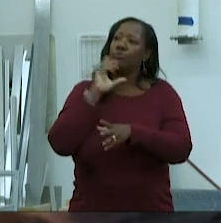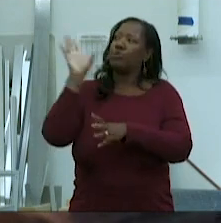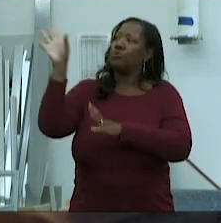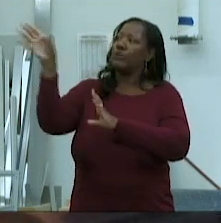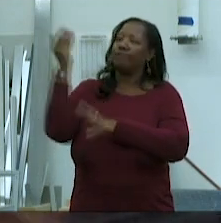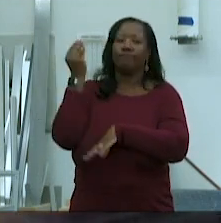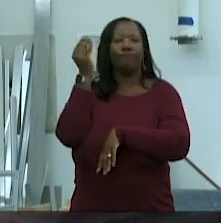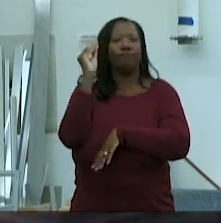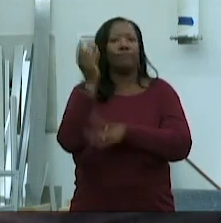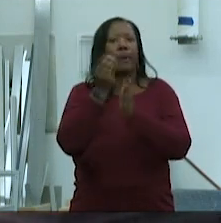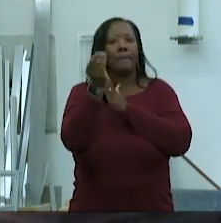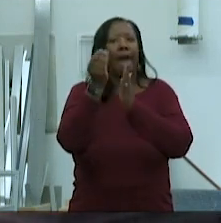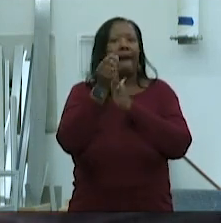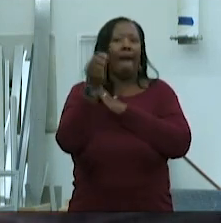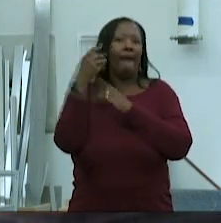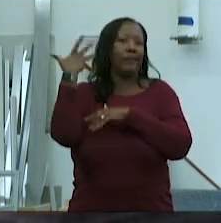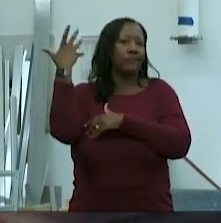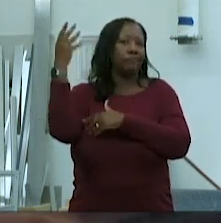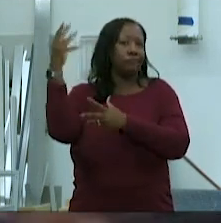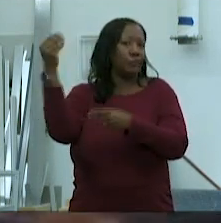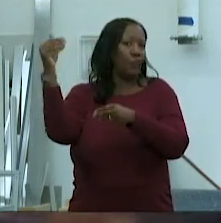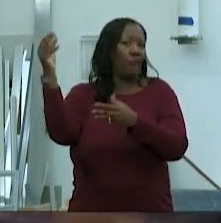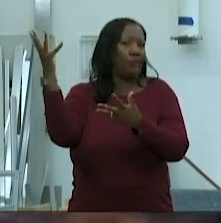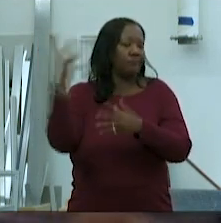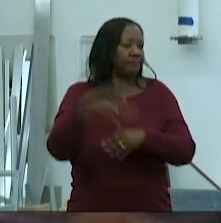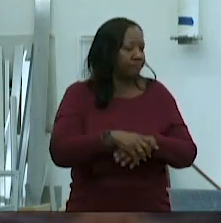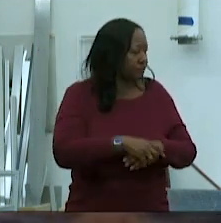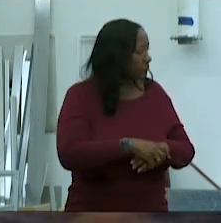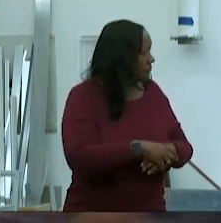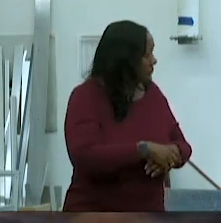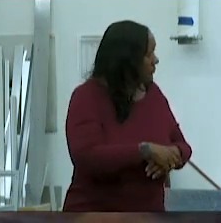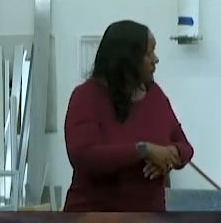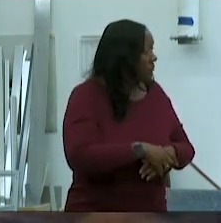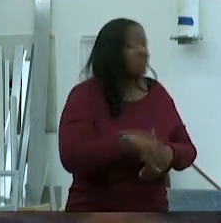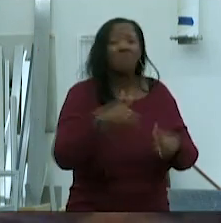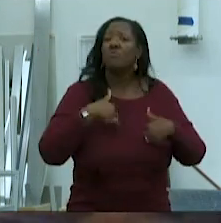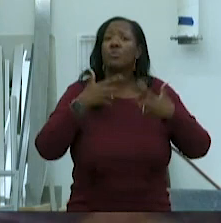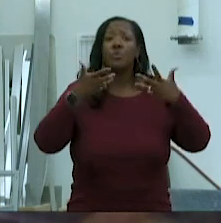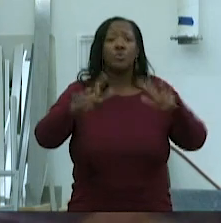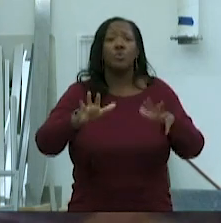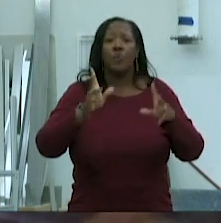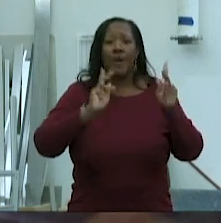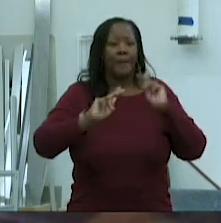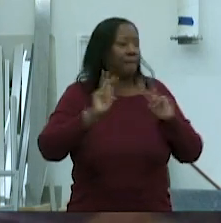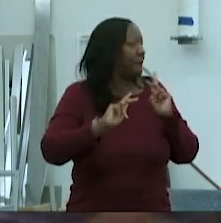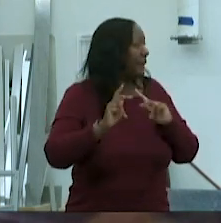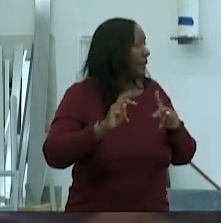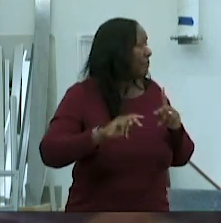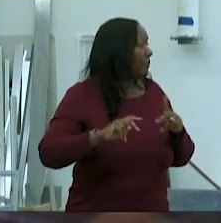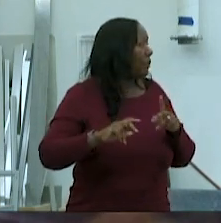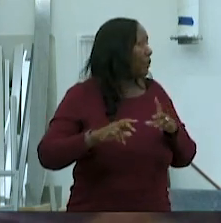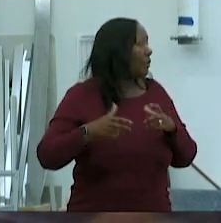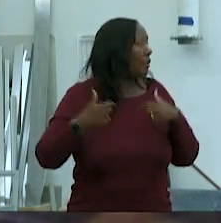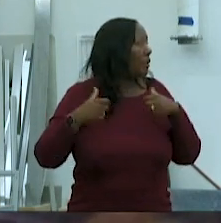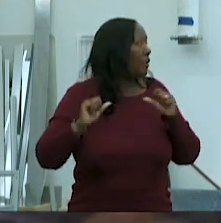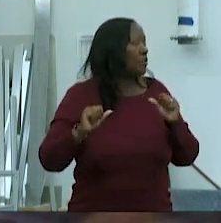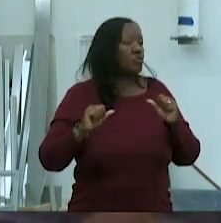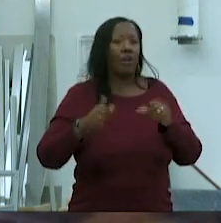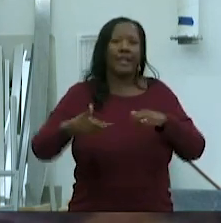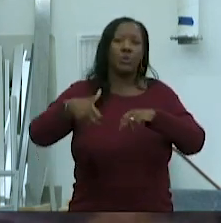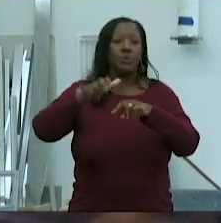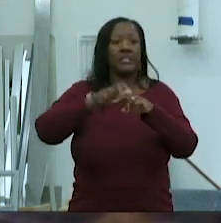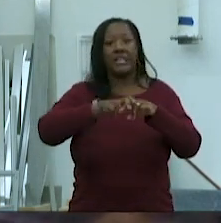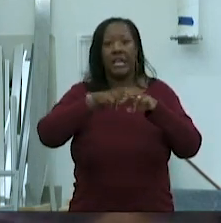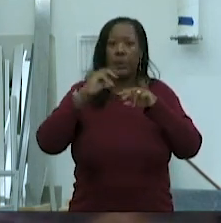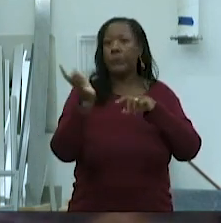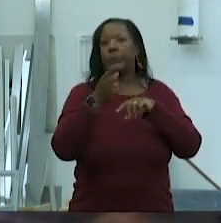clutch is something we use a lot for spinners. You don't want people taking this spinner and whipping it around or trying to take a ride on it or something like that.